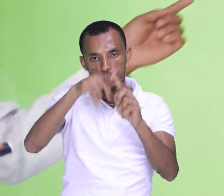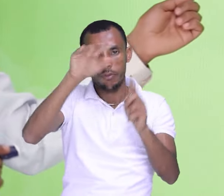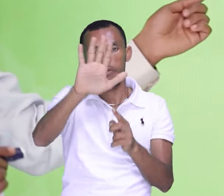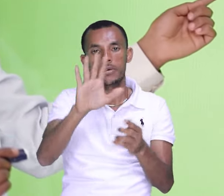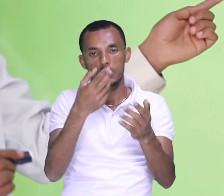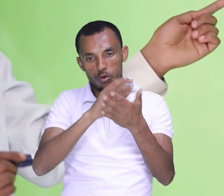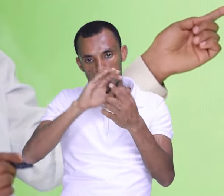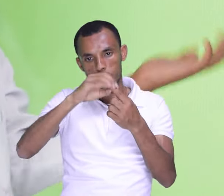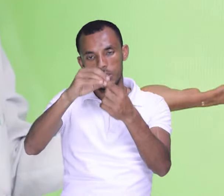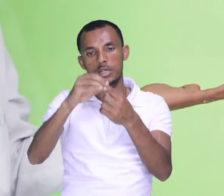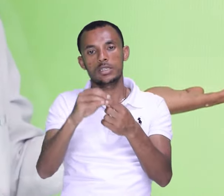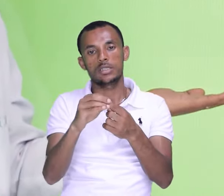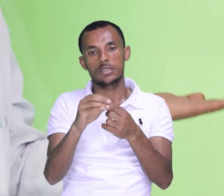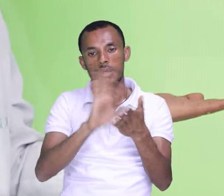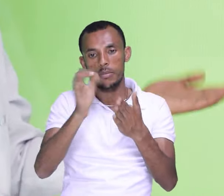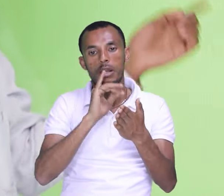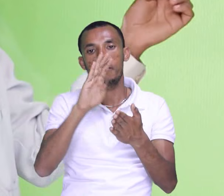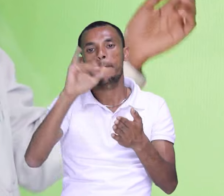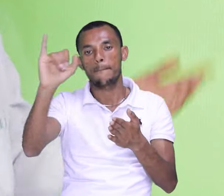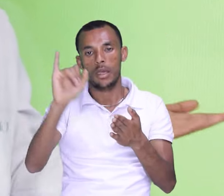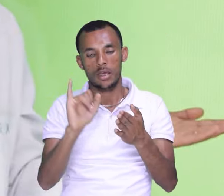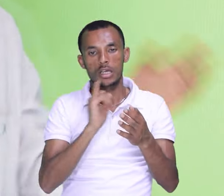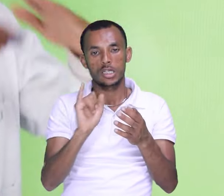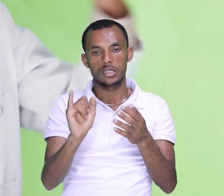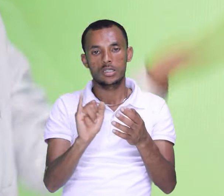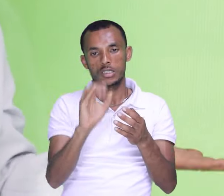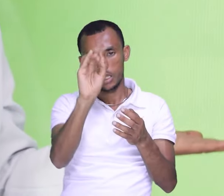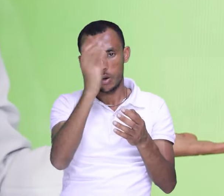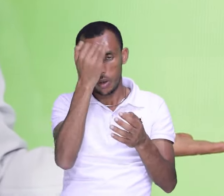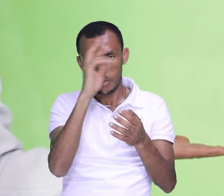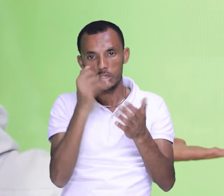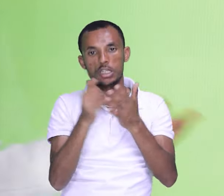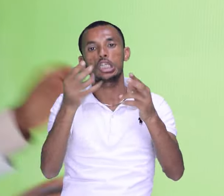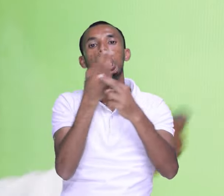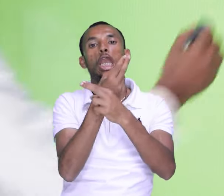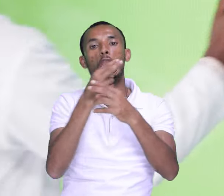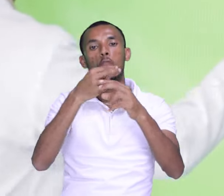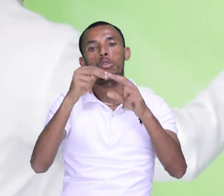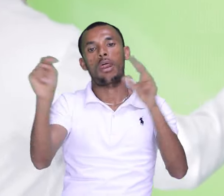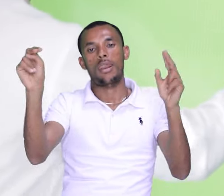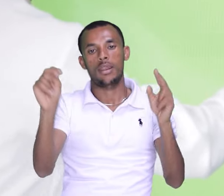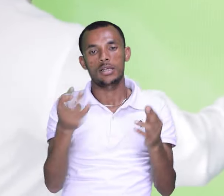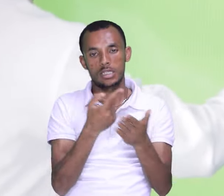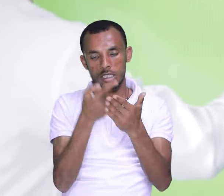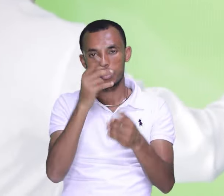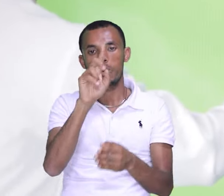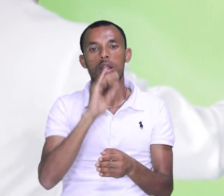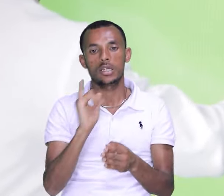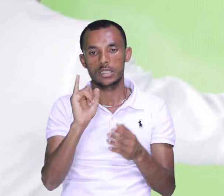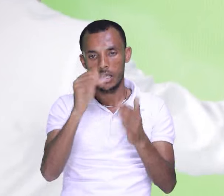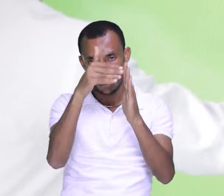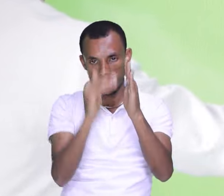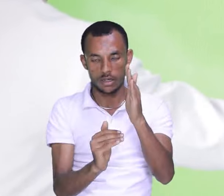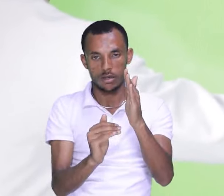The oxidation number of bismuth is 0. Why 0? Because oxidation number of any free element in a neutral state is 0. Therefore, this one is